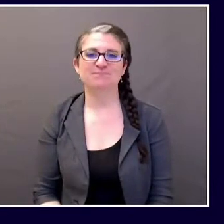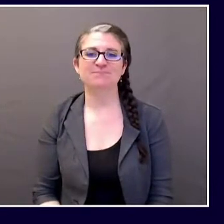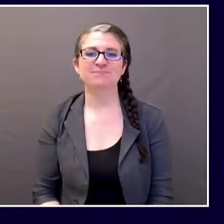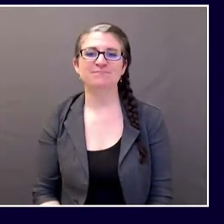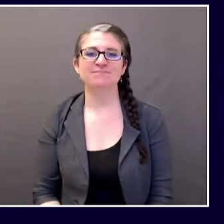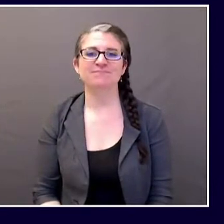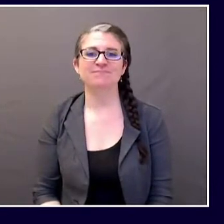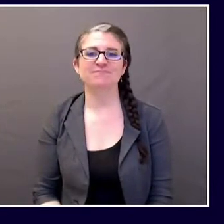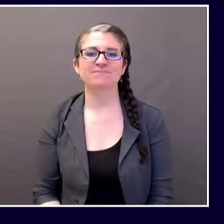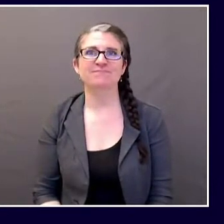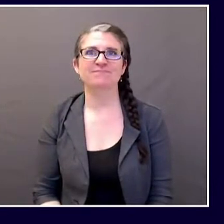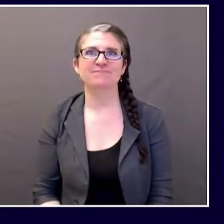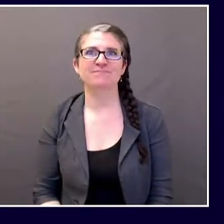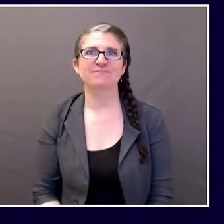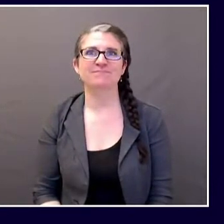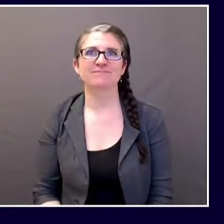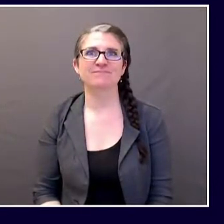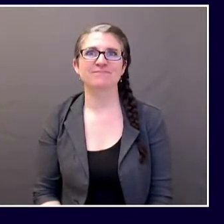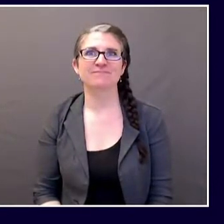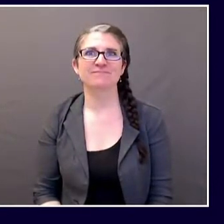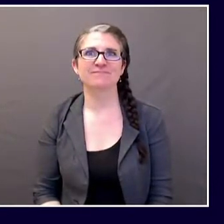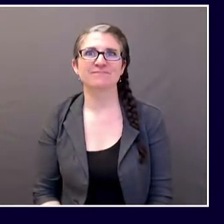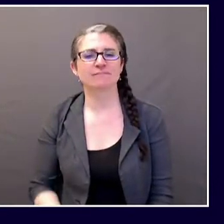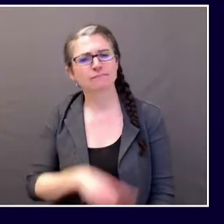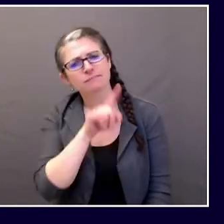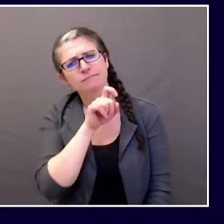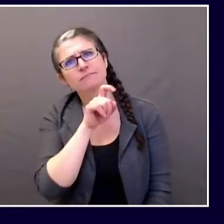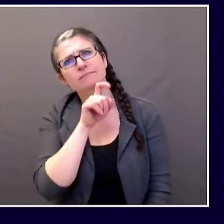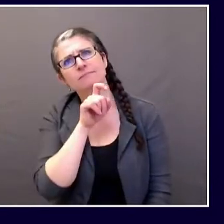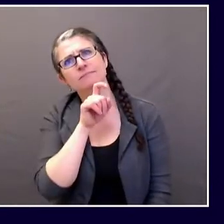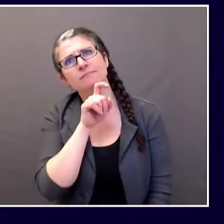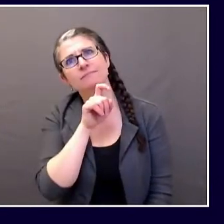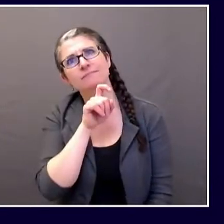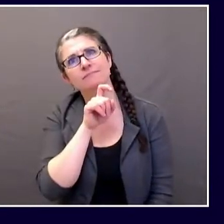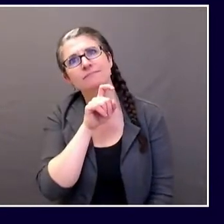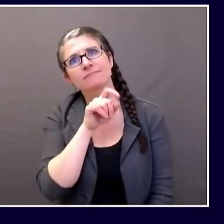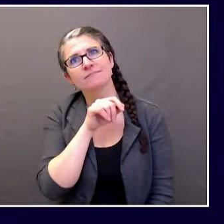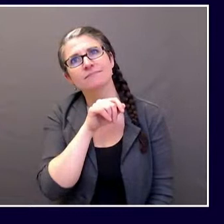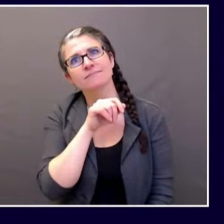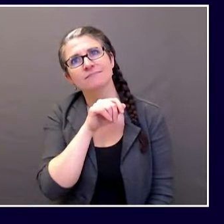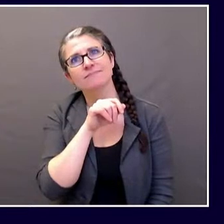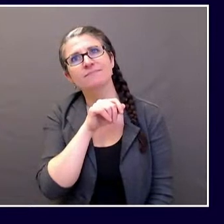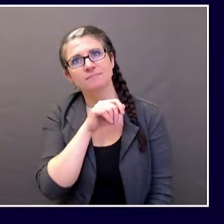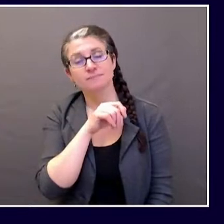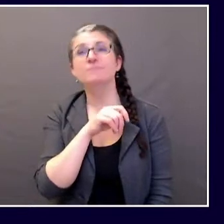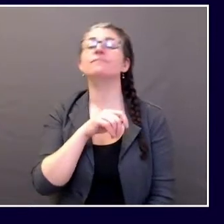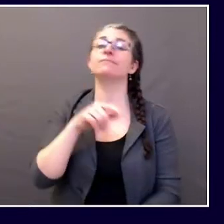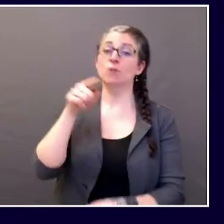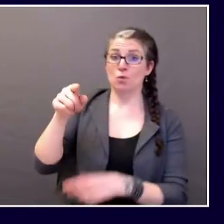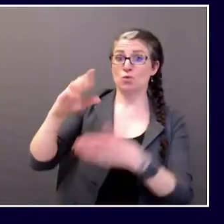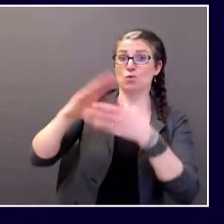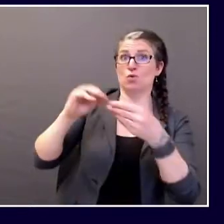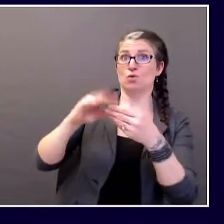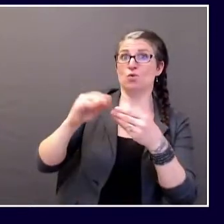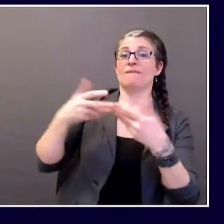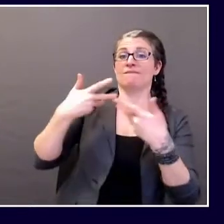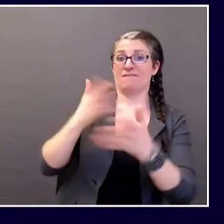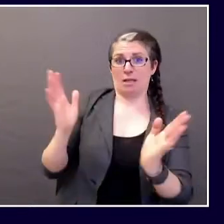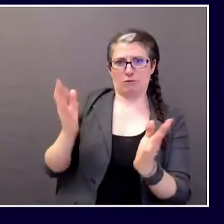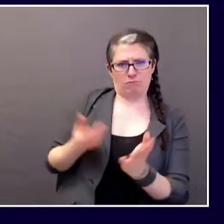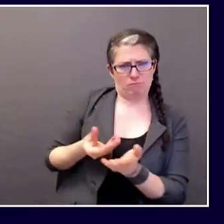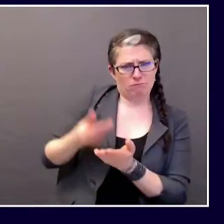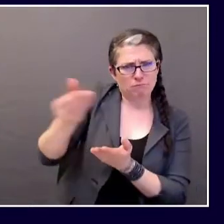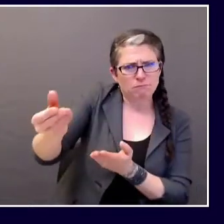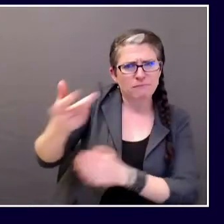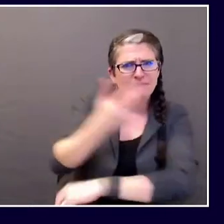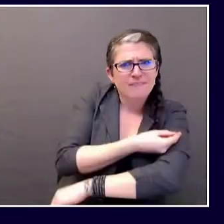Patty's question. You had mentioned giving vaccines to cancer clinics and dialysis centers that they can give to their patients. Does that include patients